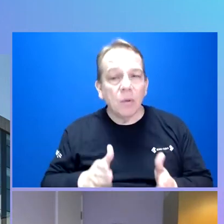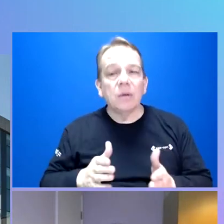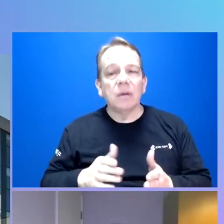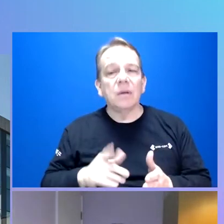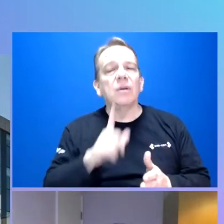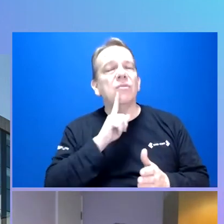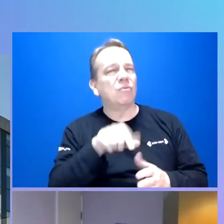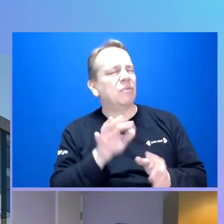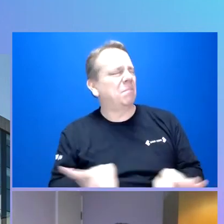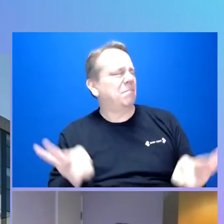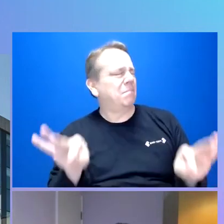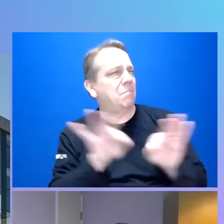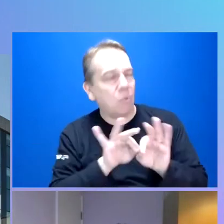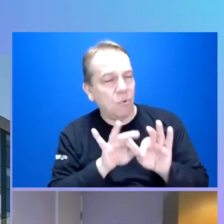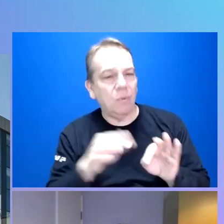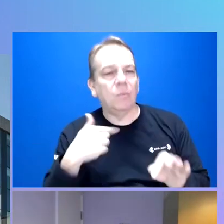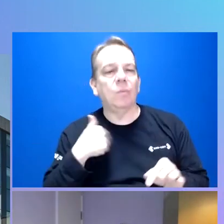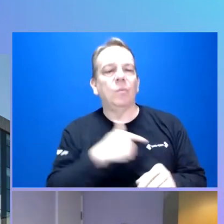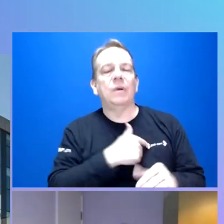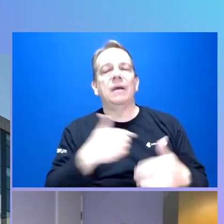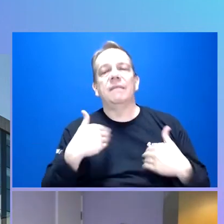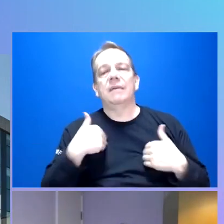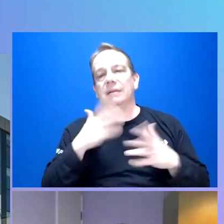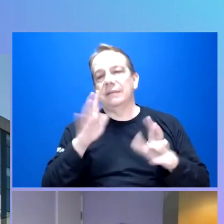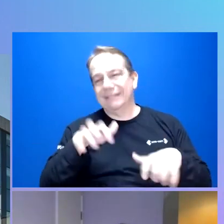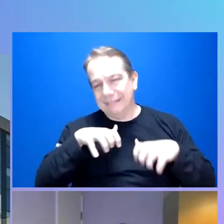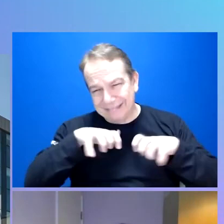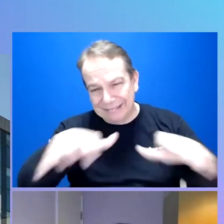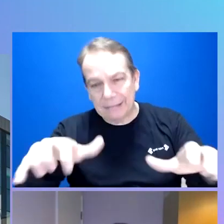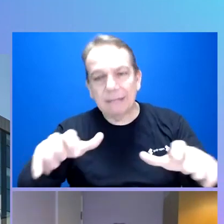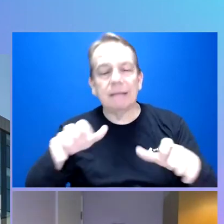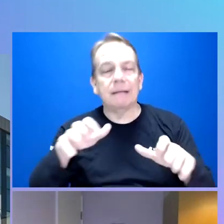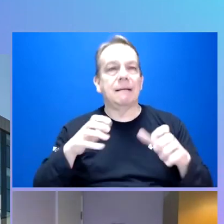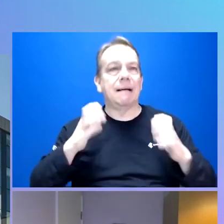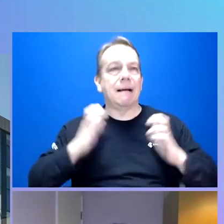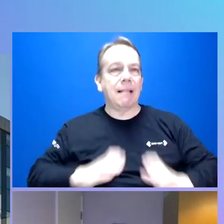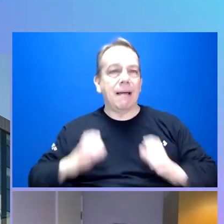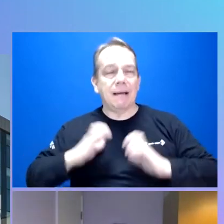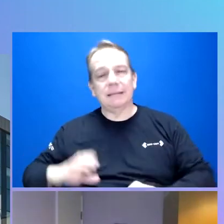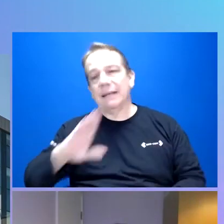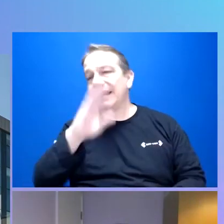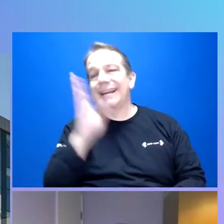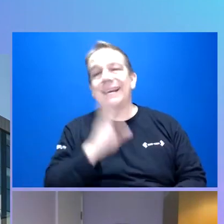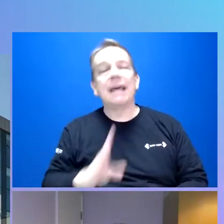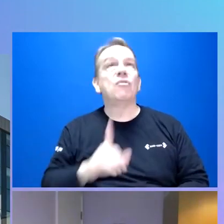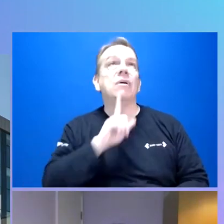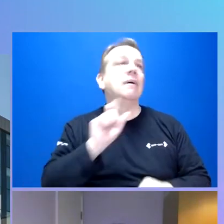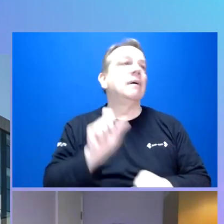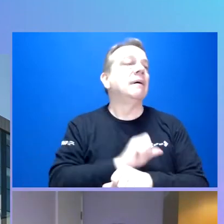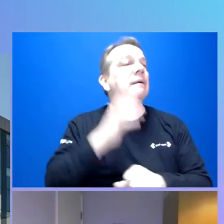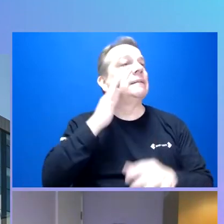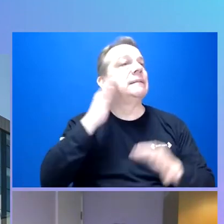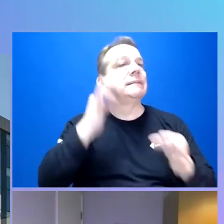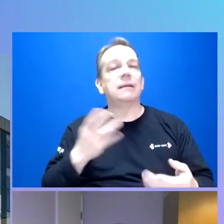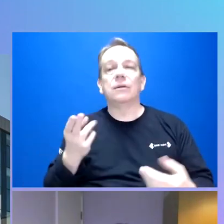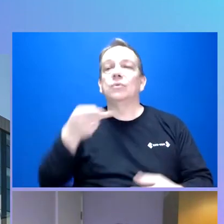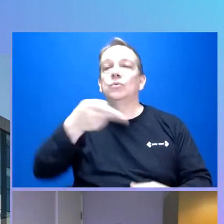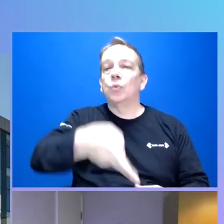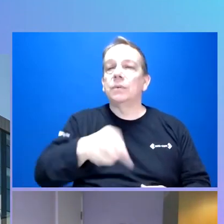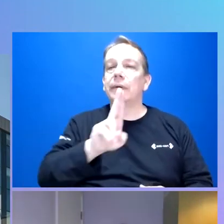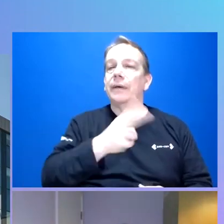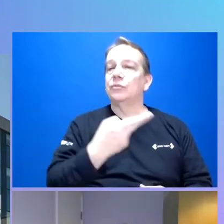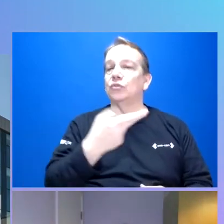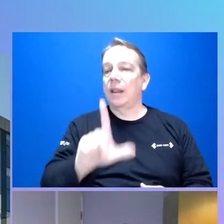really important because we have hundreds of thousands of clients who never consciously decided to join HL. It